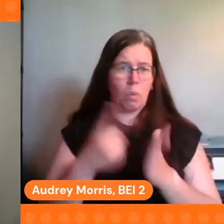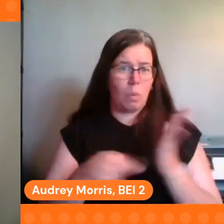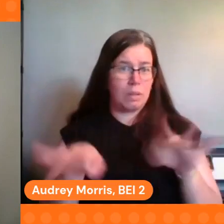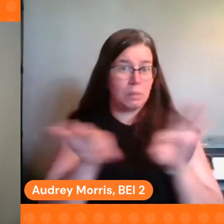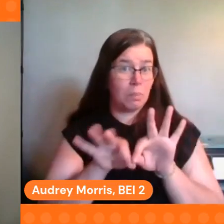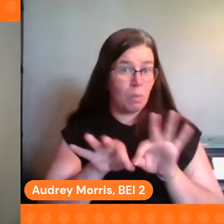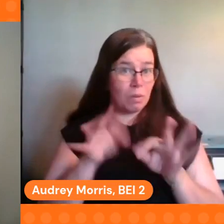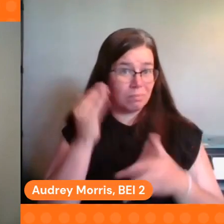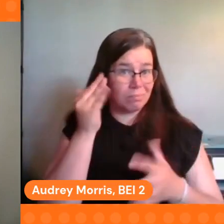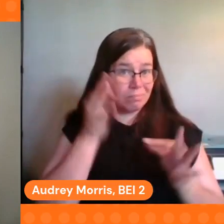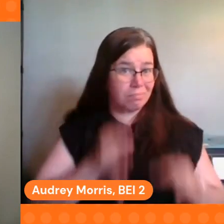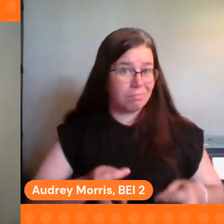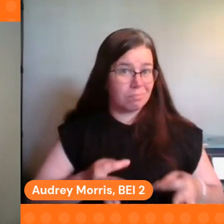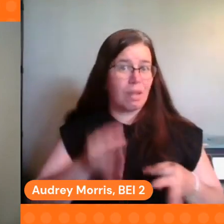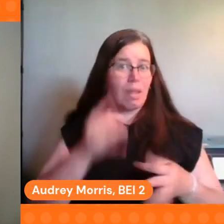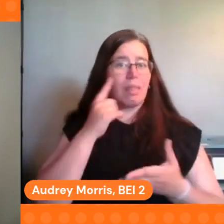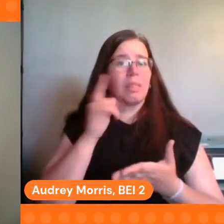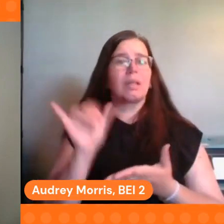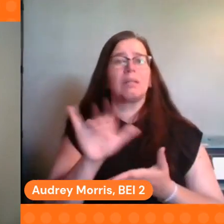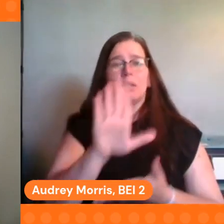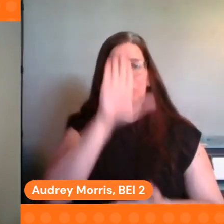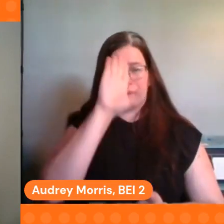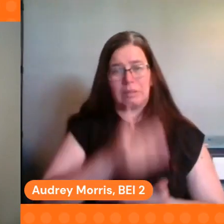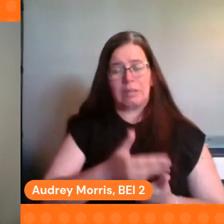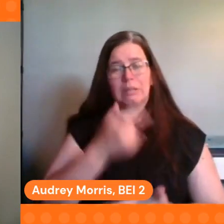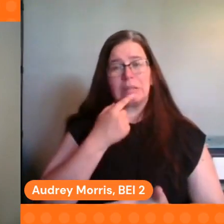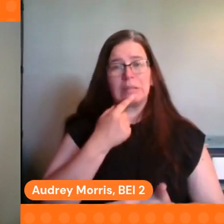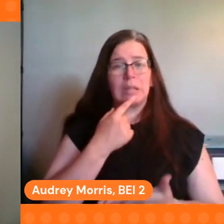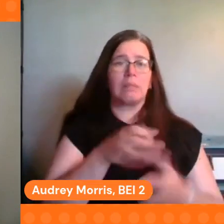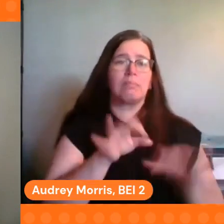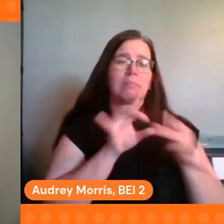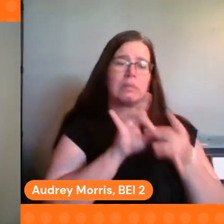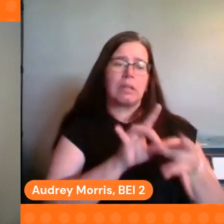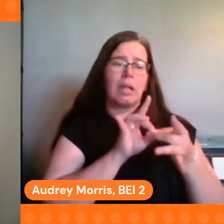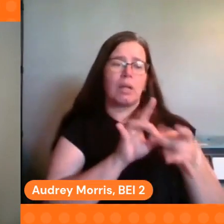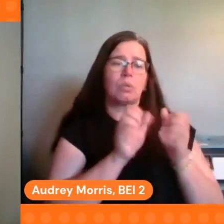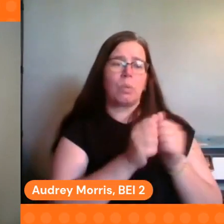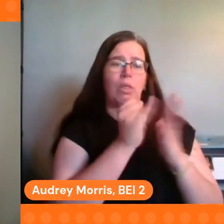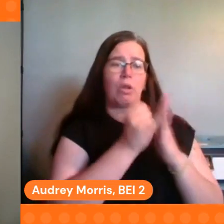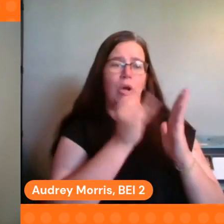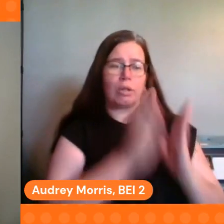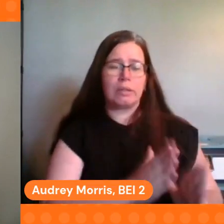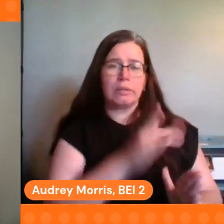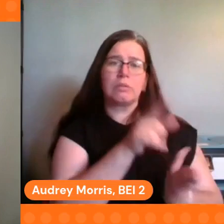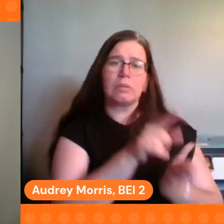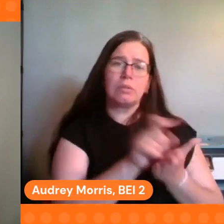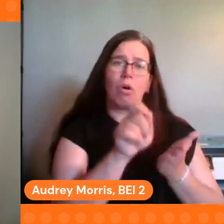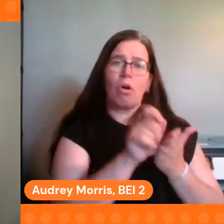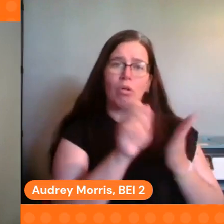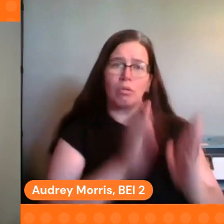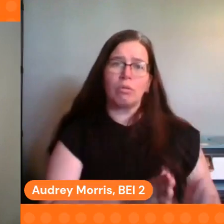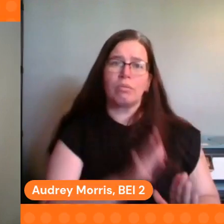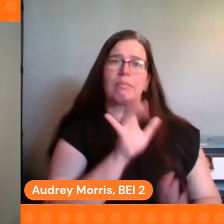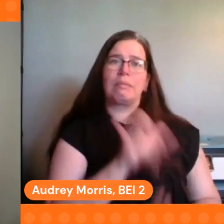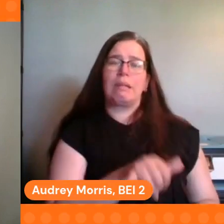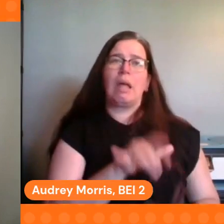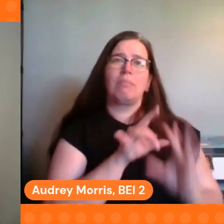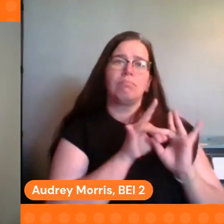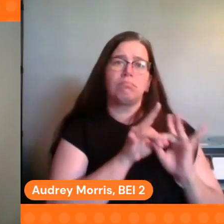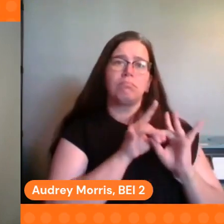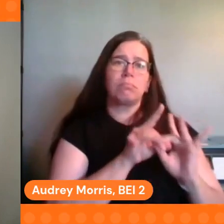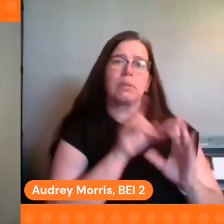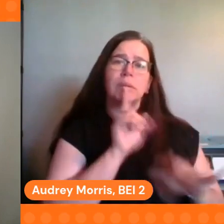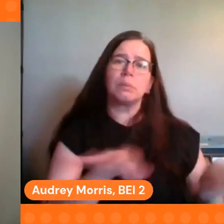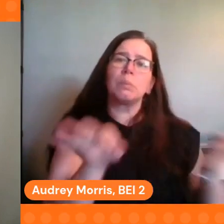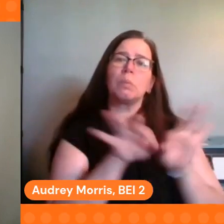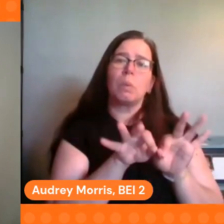that, the point your son made about that idea of a connection with the artist or the author is important,